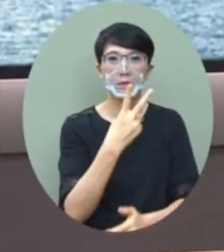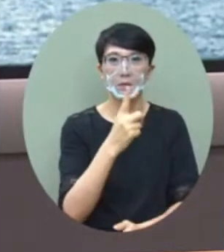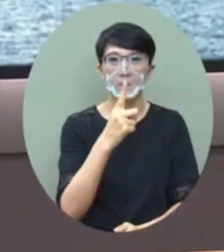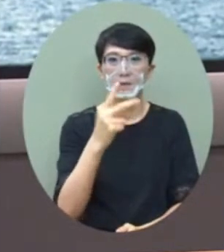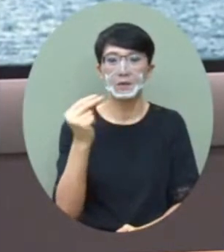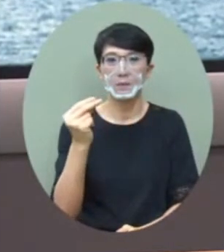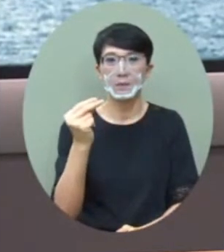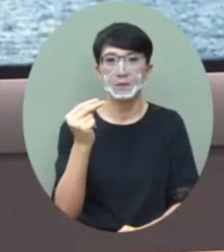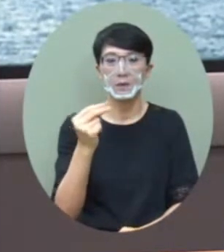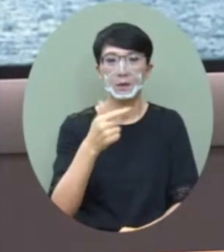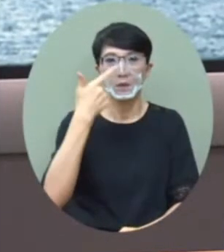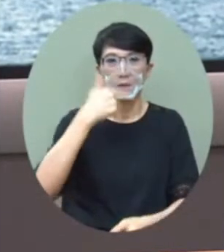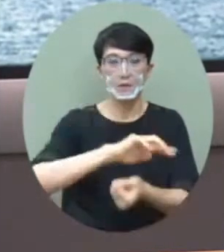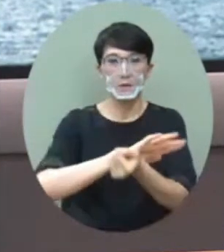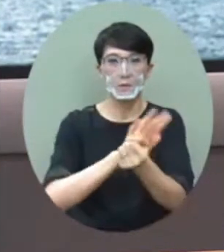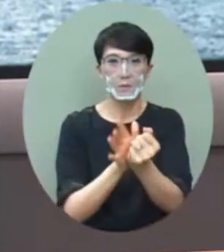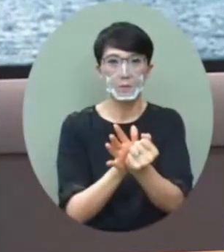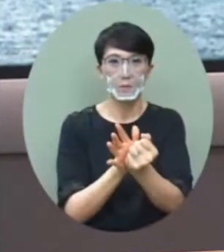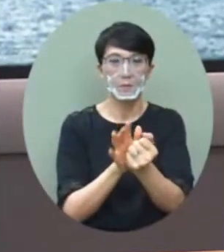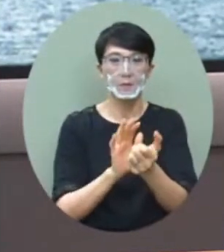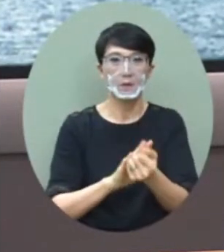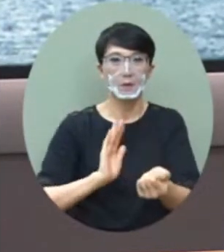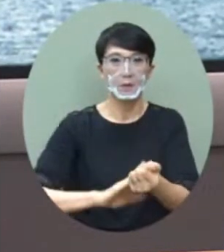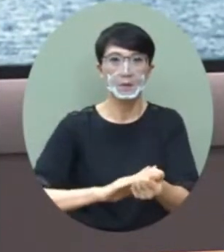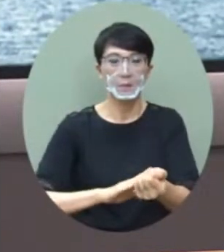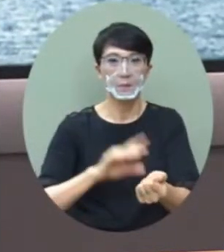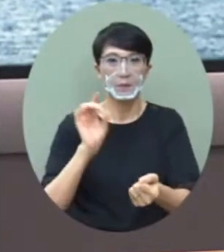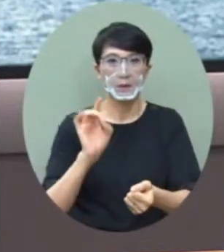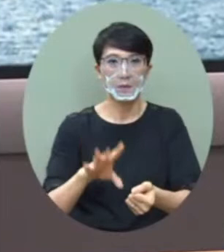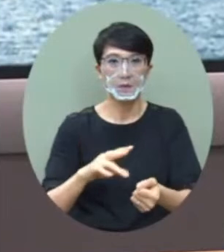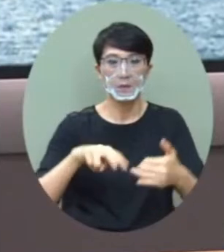hours, 217